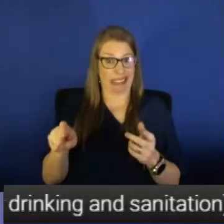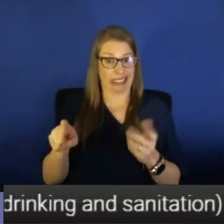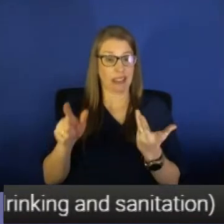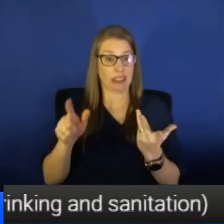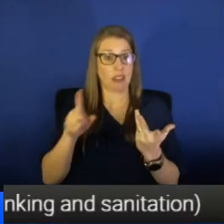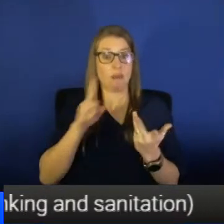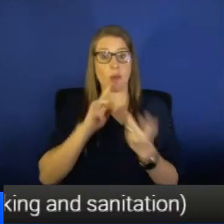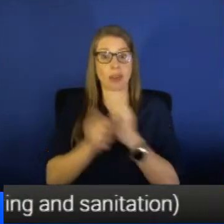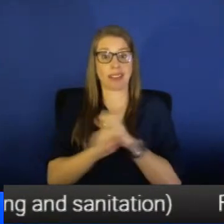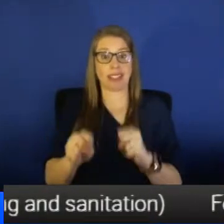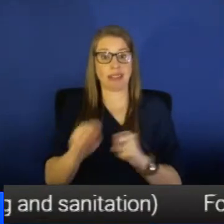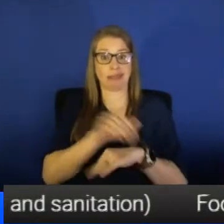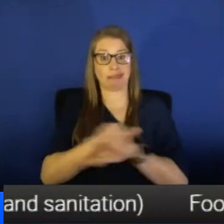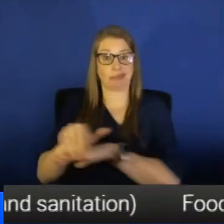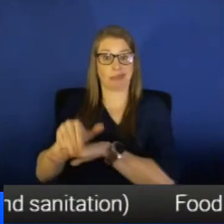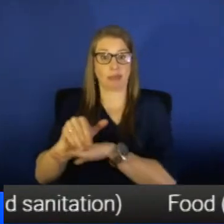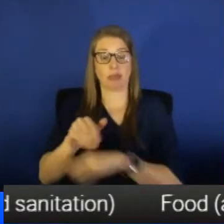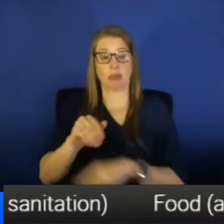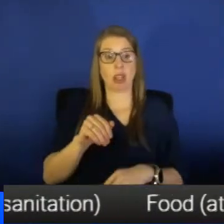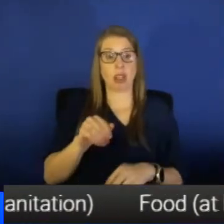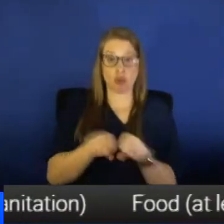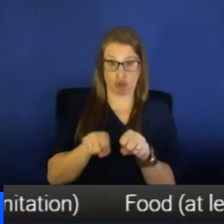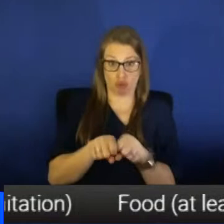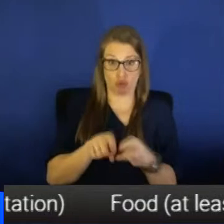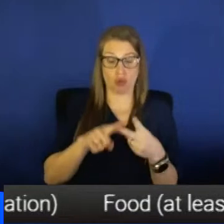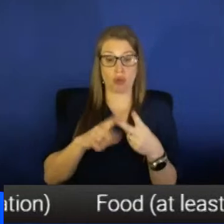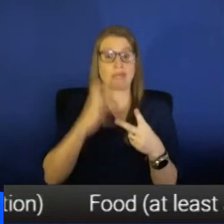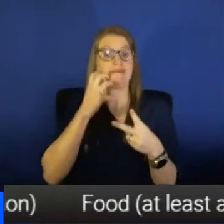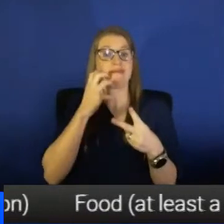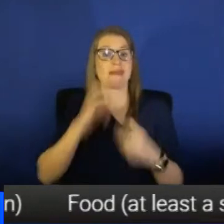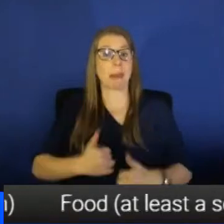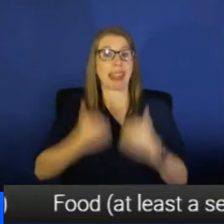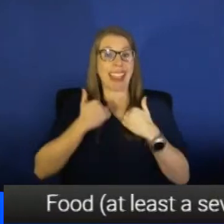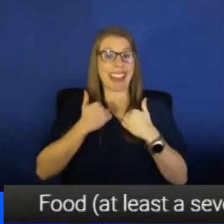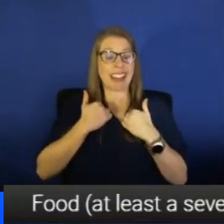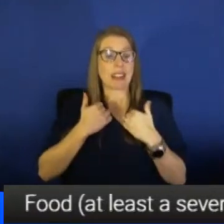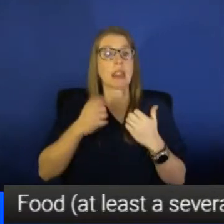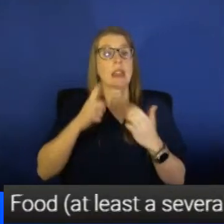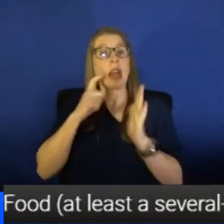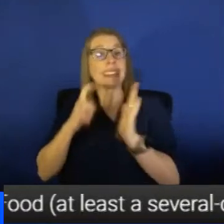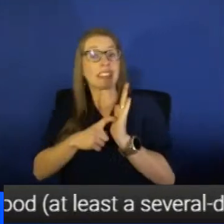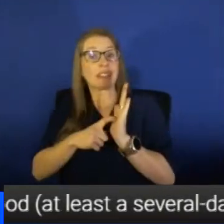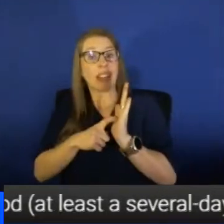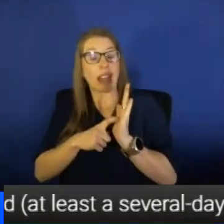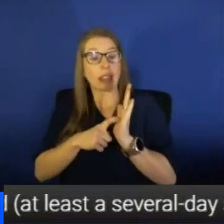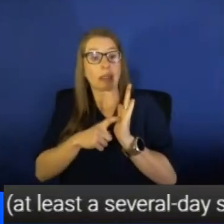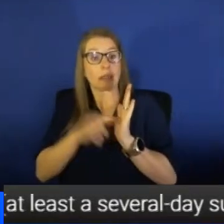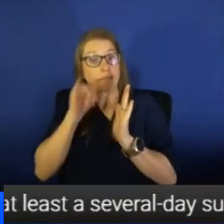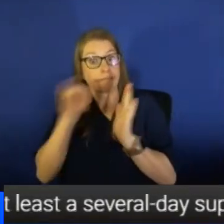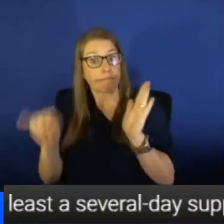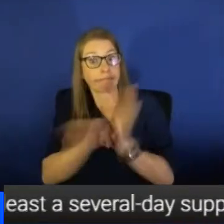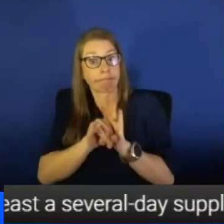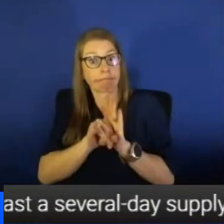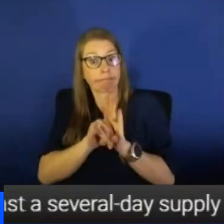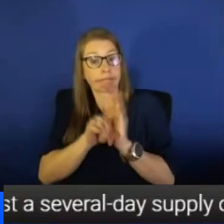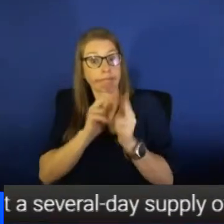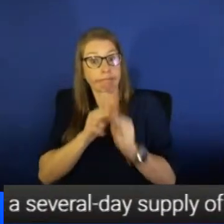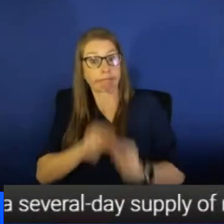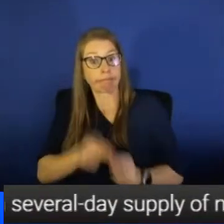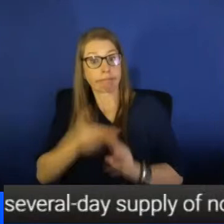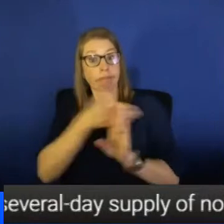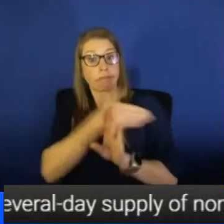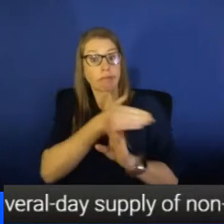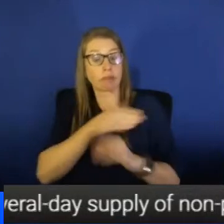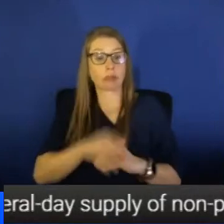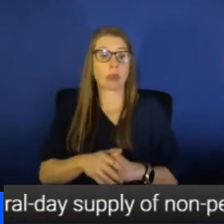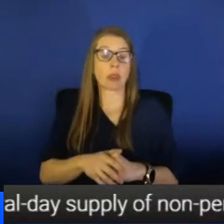nighttime. You said shoes. Yeah, shoes, heavy blankets. I think the biggest thing is identifying ahead of time. That way, unless you're Dr.